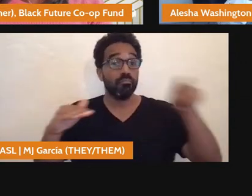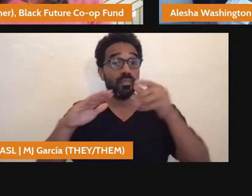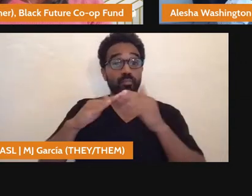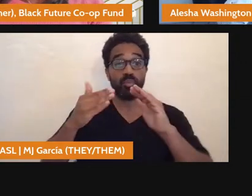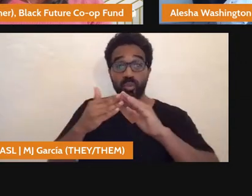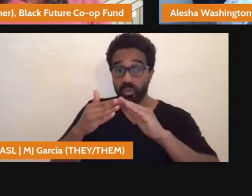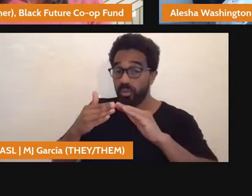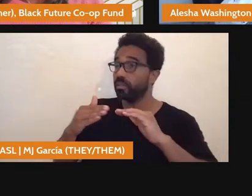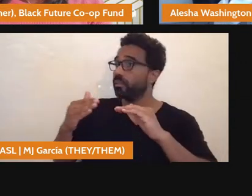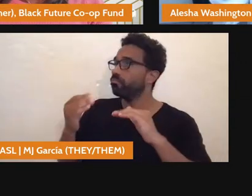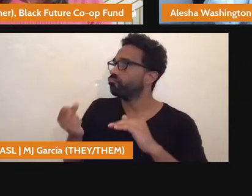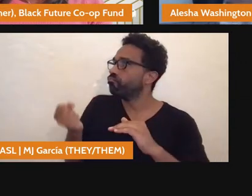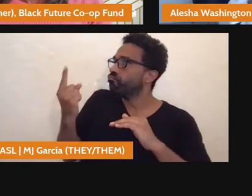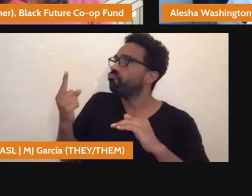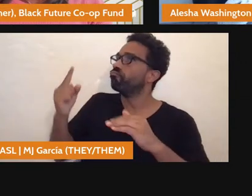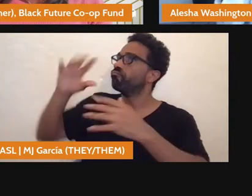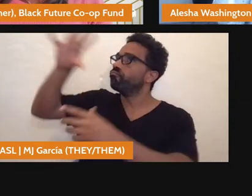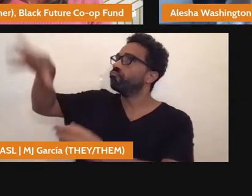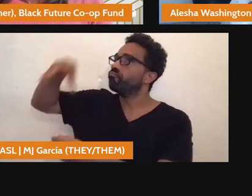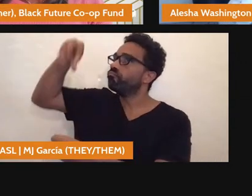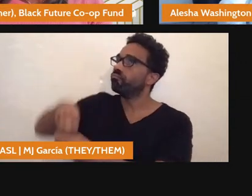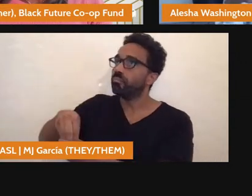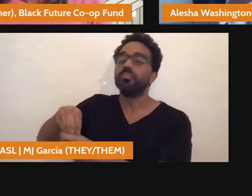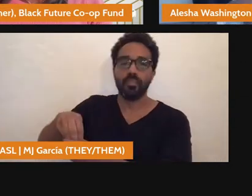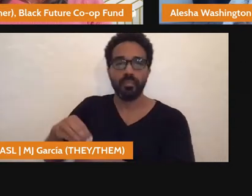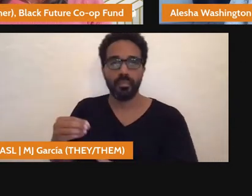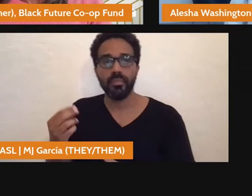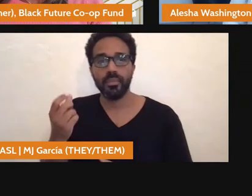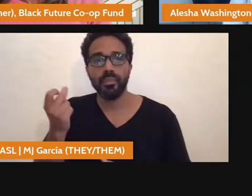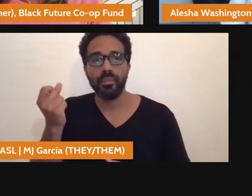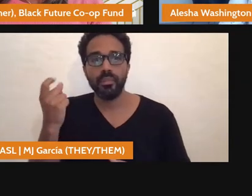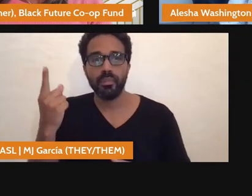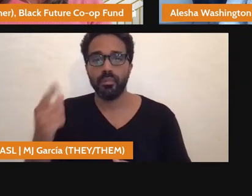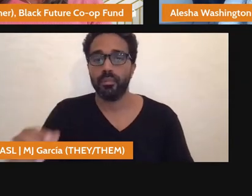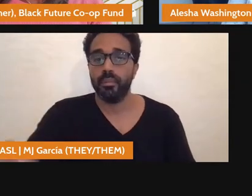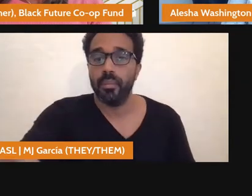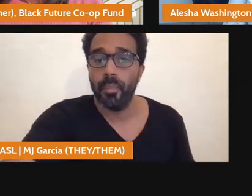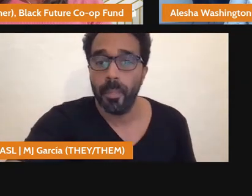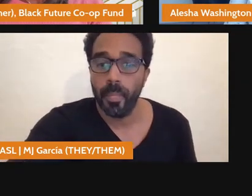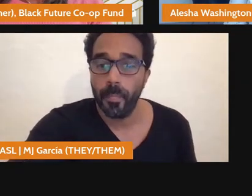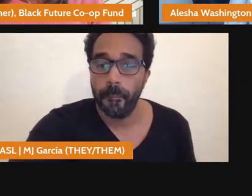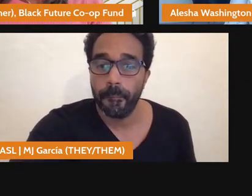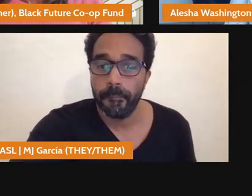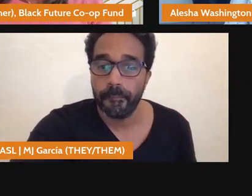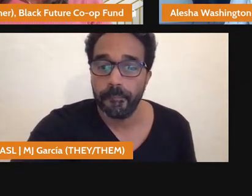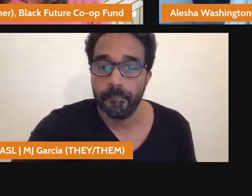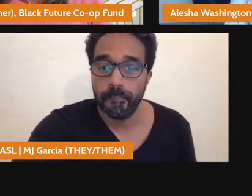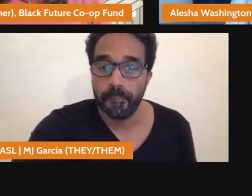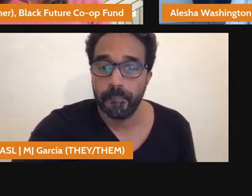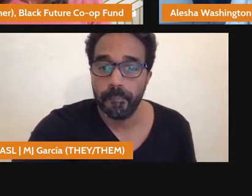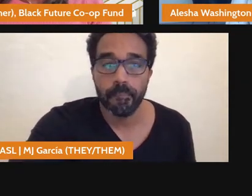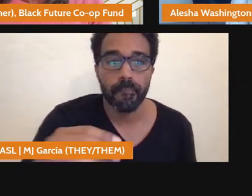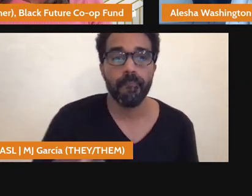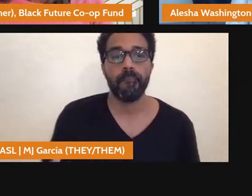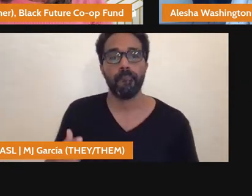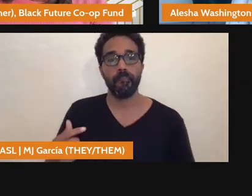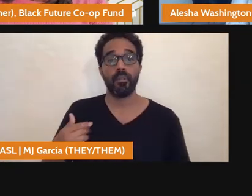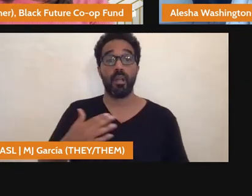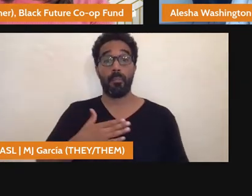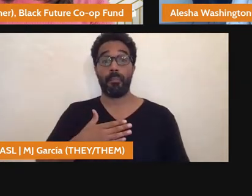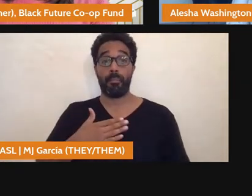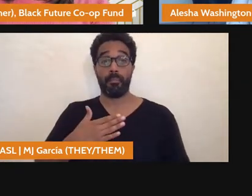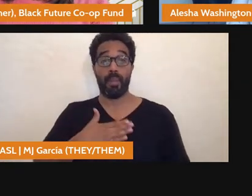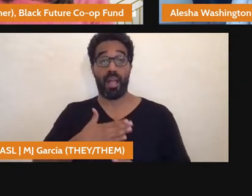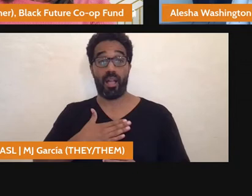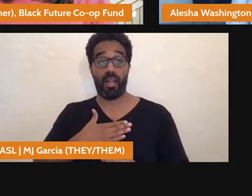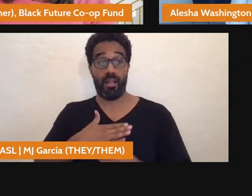if I were to kind of capture all of what Maria and Shona just brought to that question, the thing that I say consistently